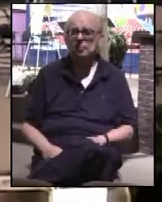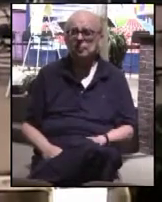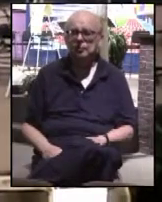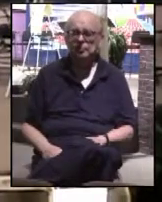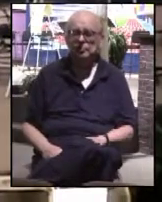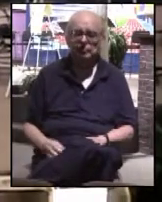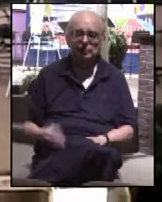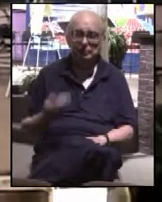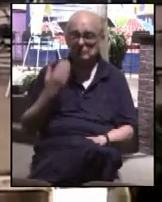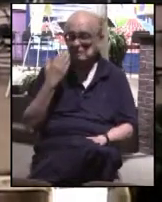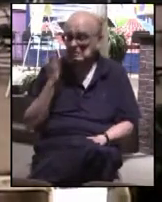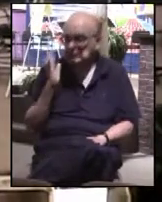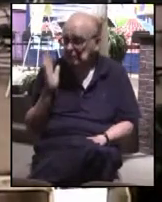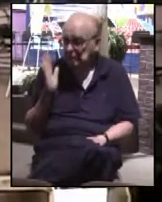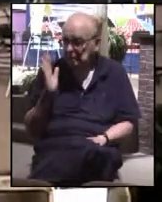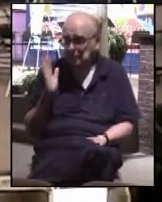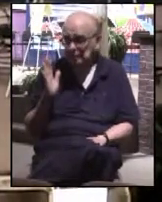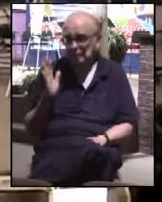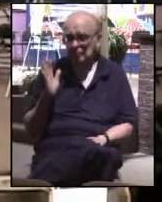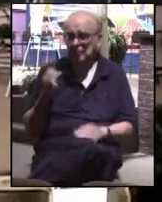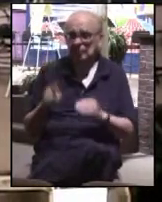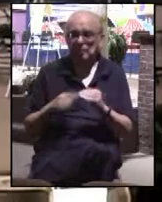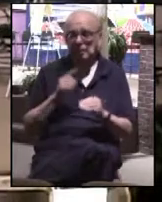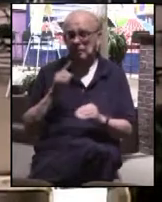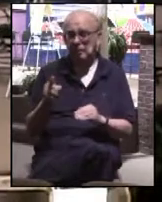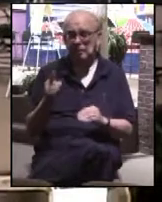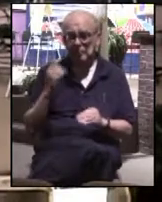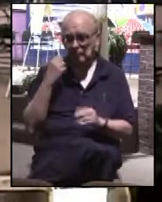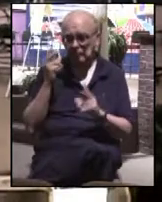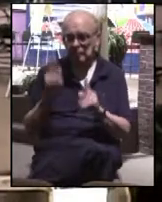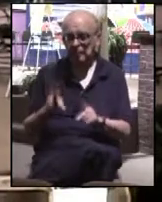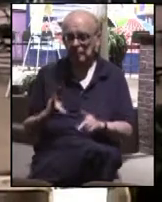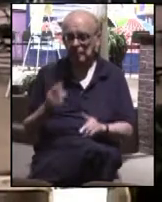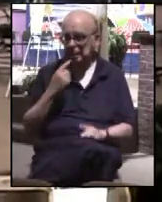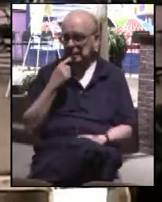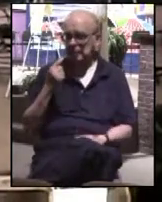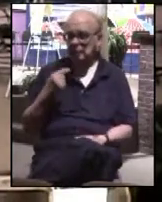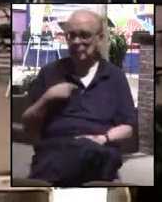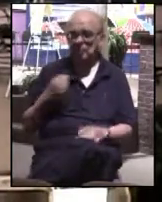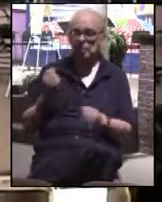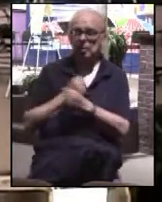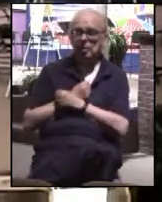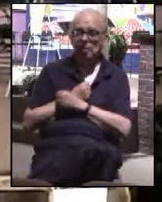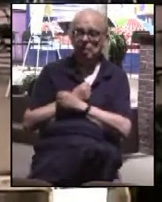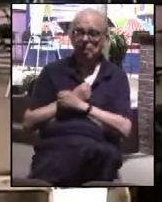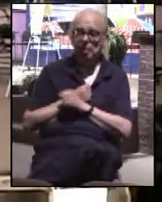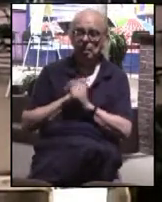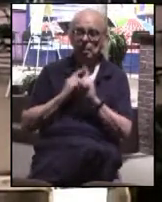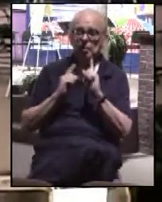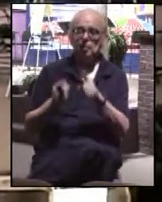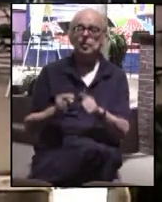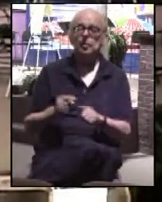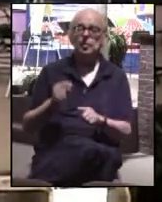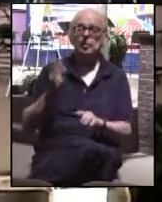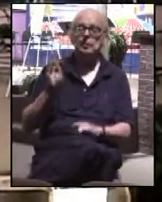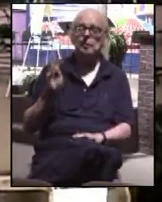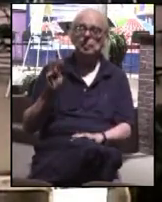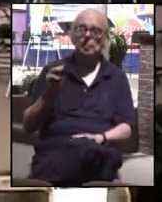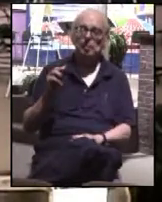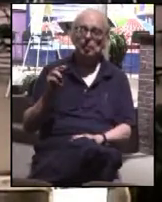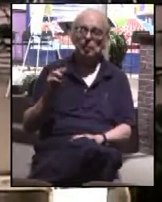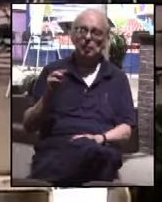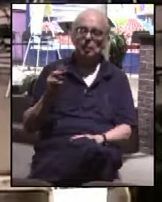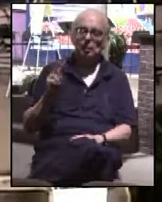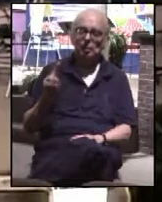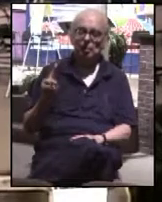i don't know about you but if anybody ever told me that they loved going to the dmv i would probably tell them